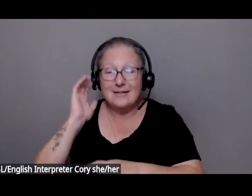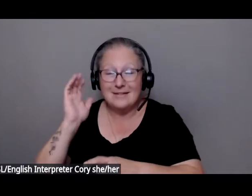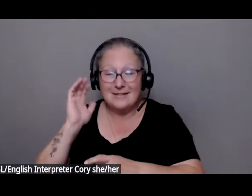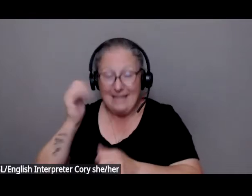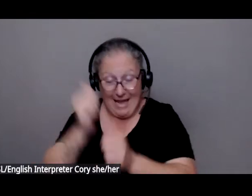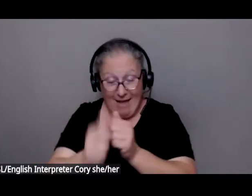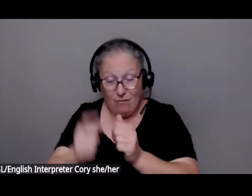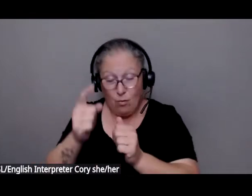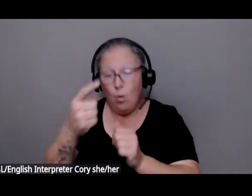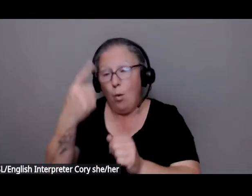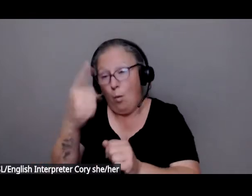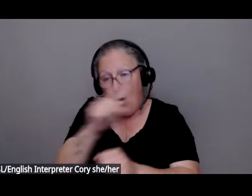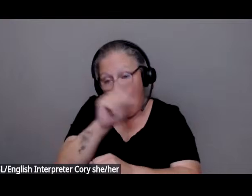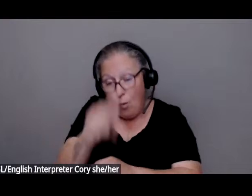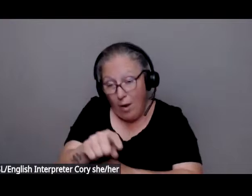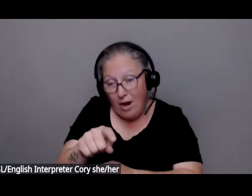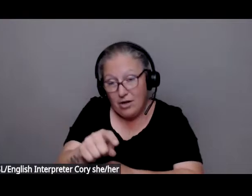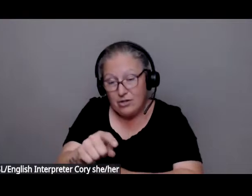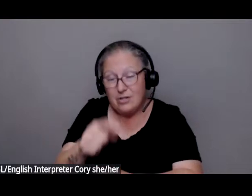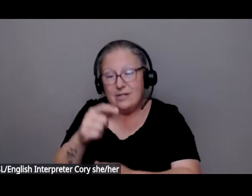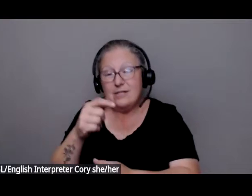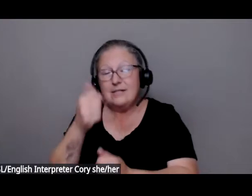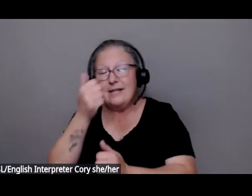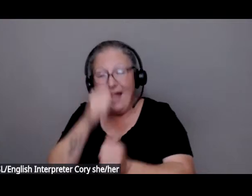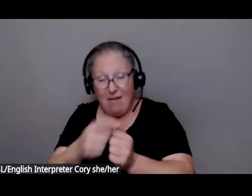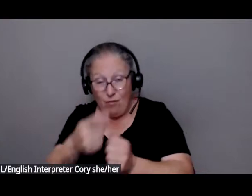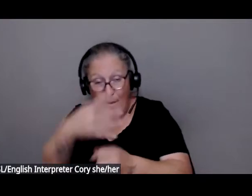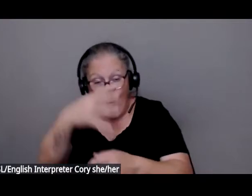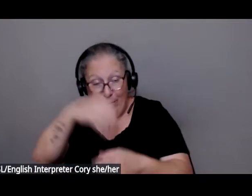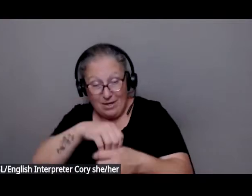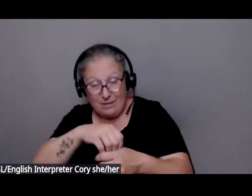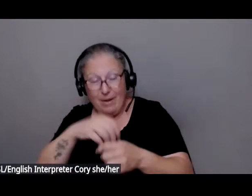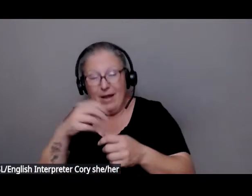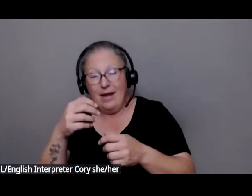everybody gets one question, so everybody participates.